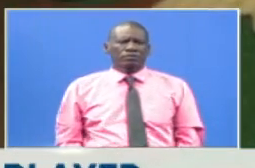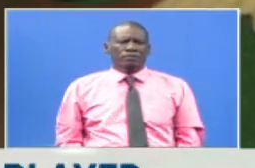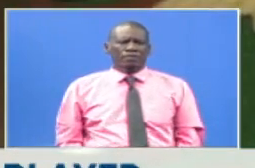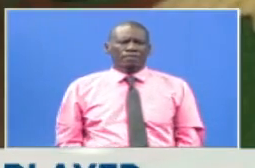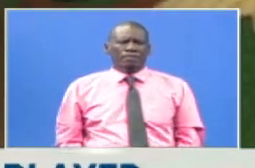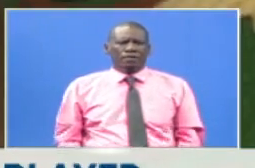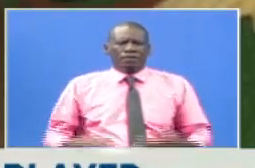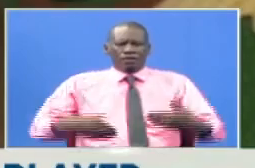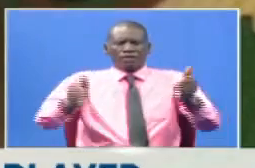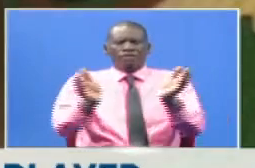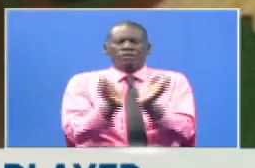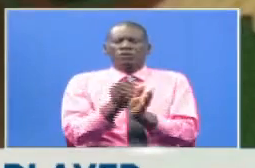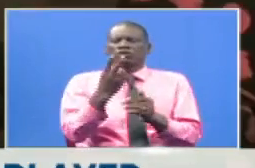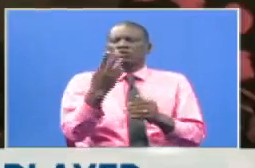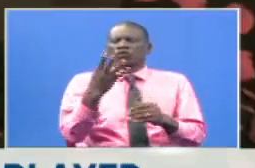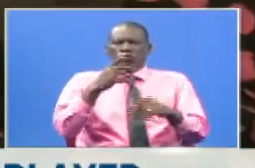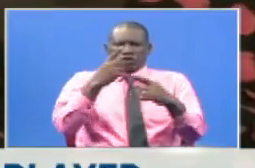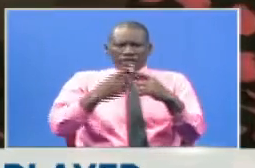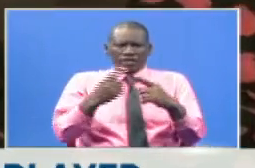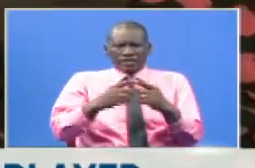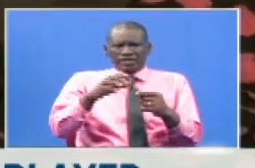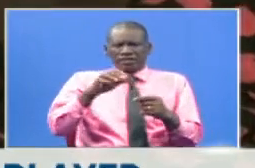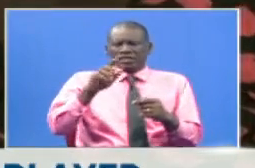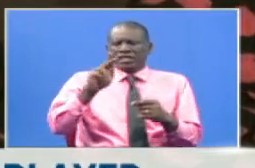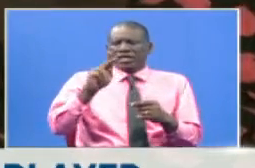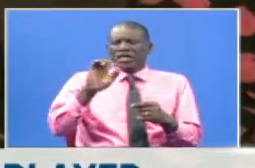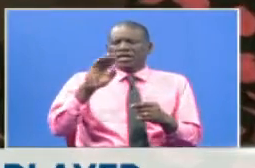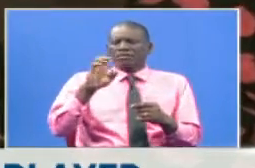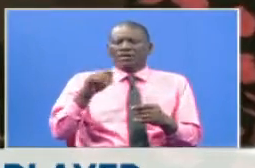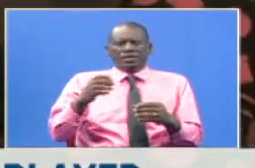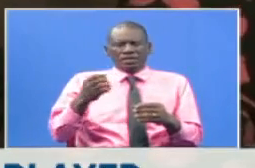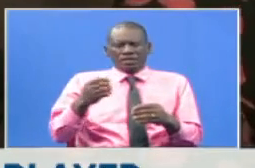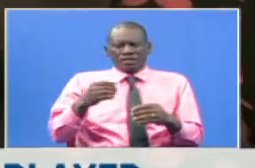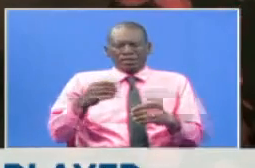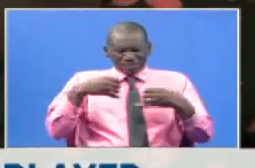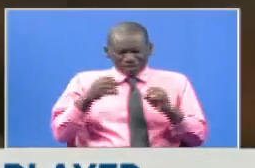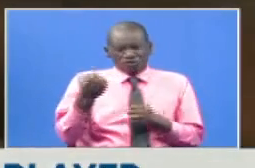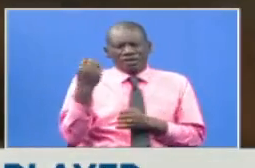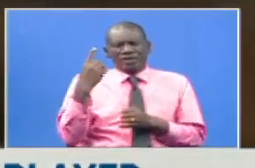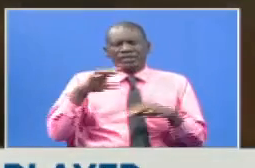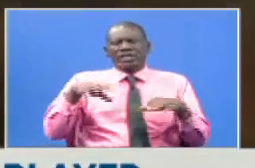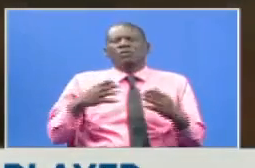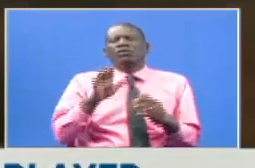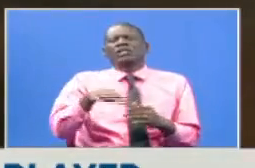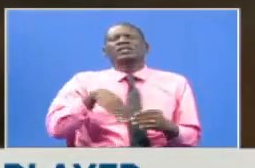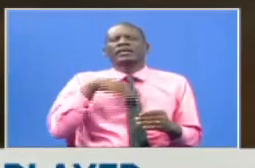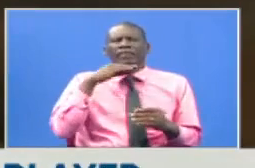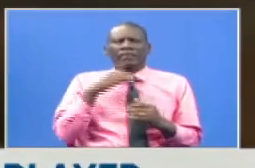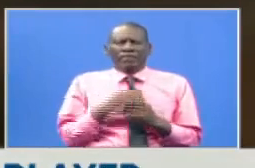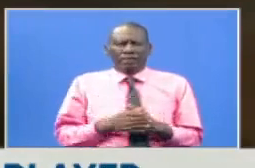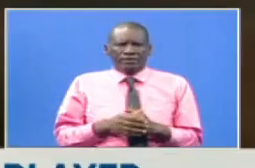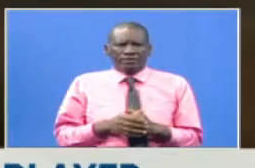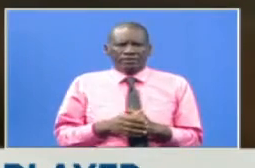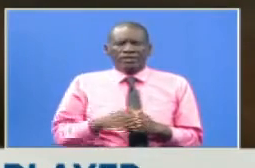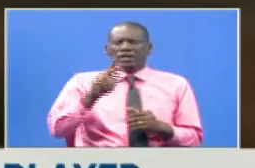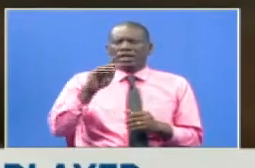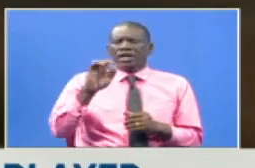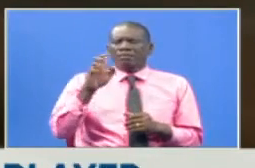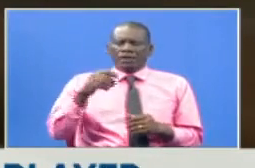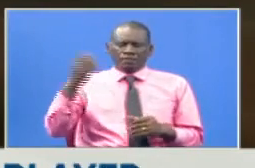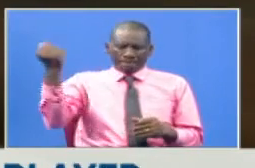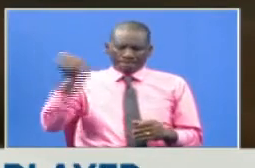The family of the 24-year-old Antony Kibet is yet to come to terms with his sudden demise. Kibet was stabbed